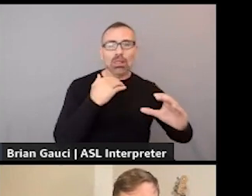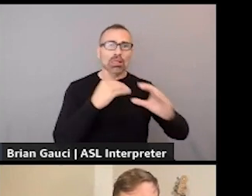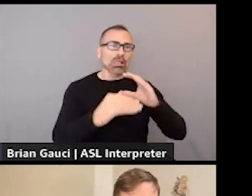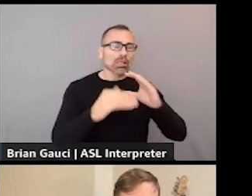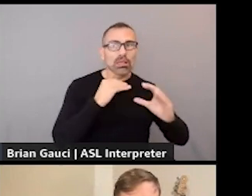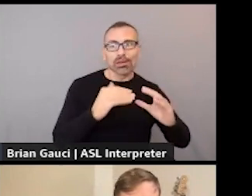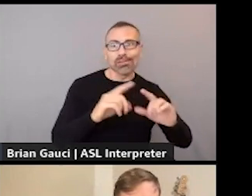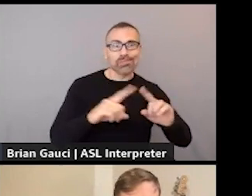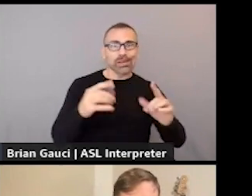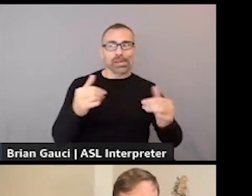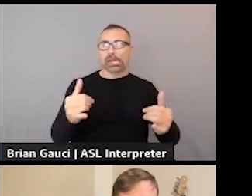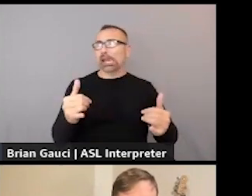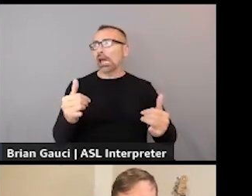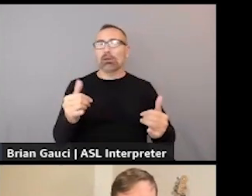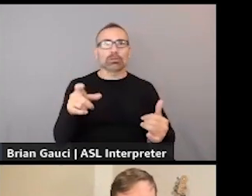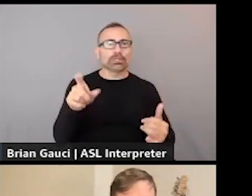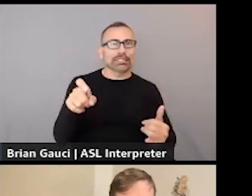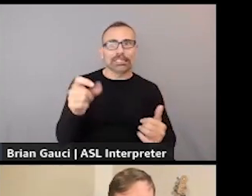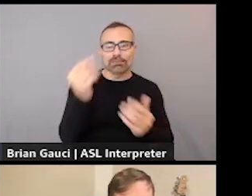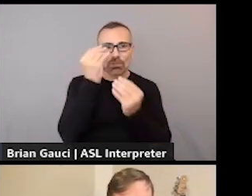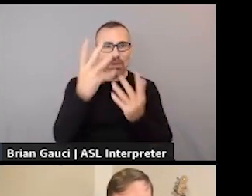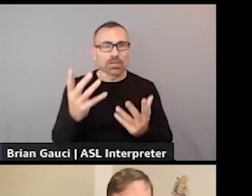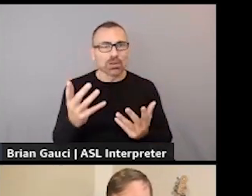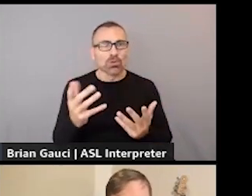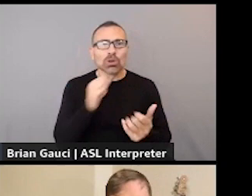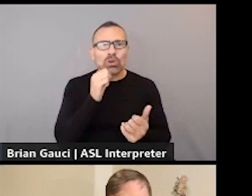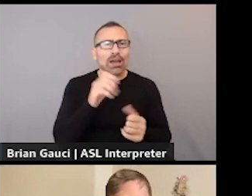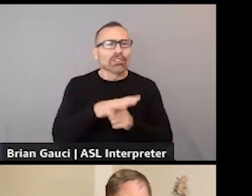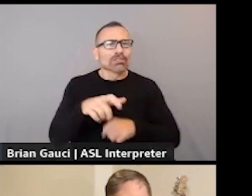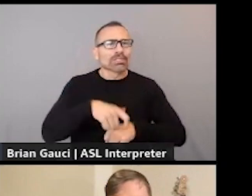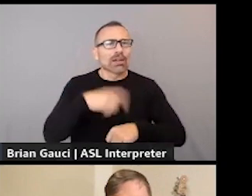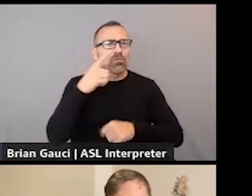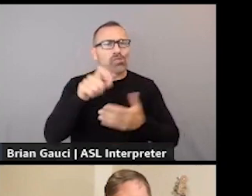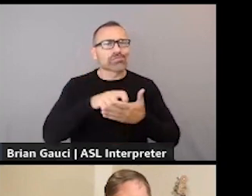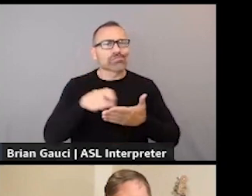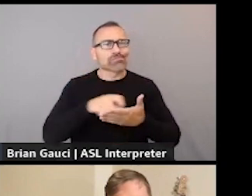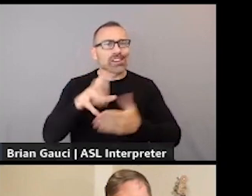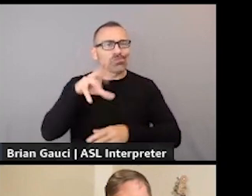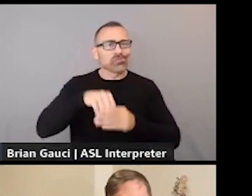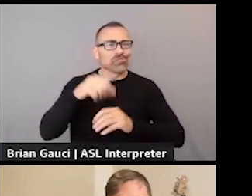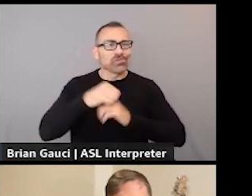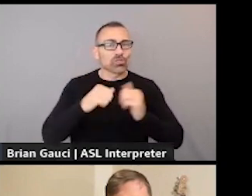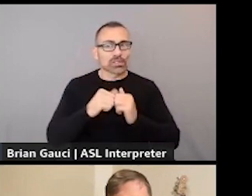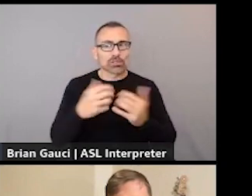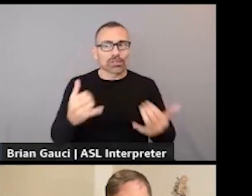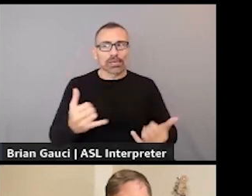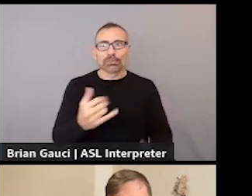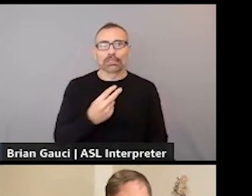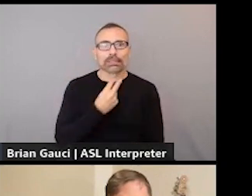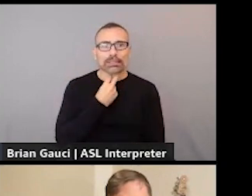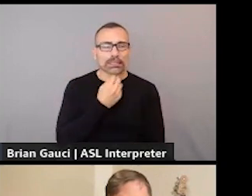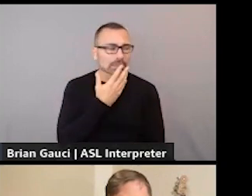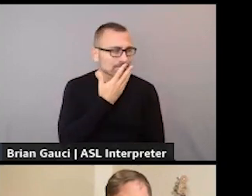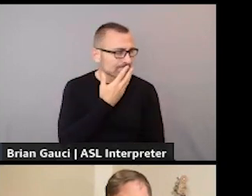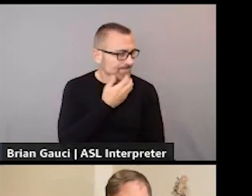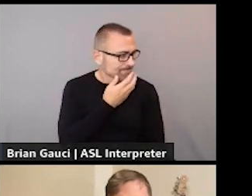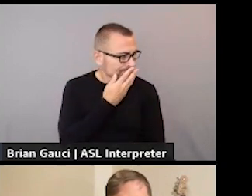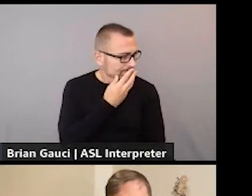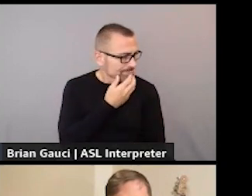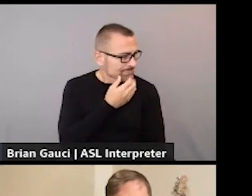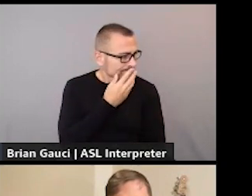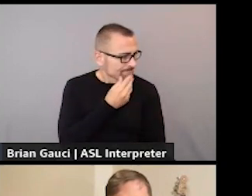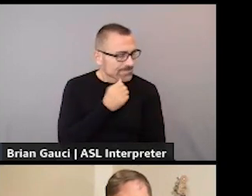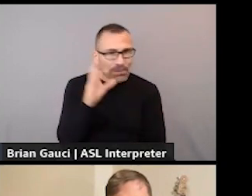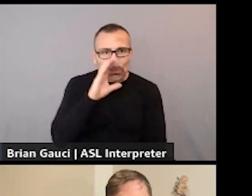and we don't have a lot of time to write infrastructure. So I'm kind of in a pickle and looking for ways to modernize this